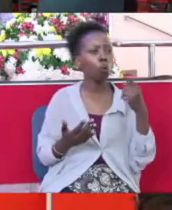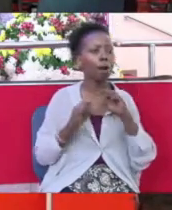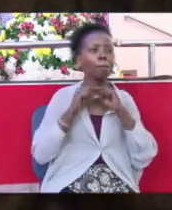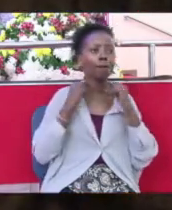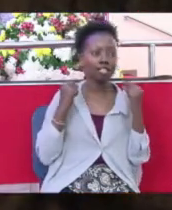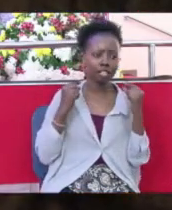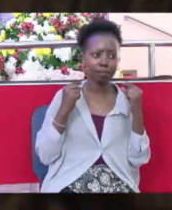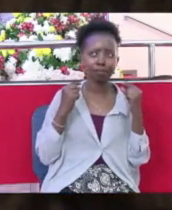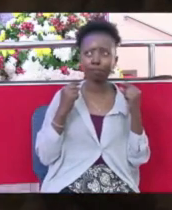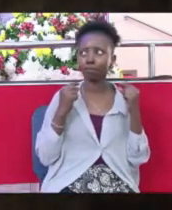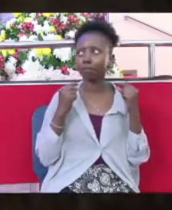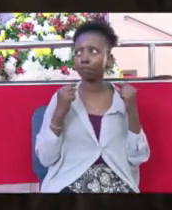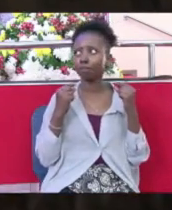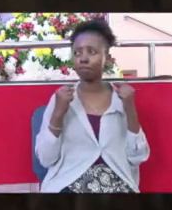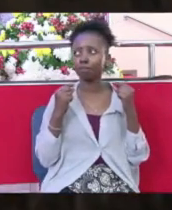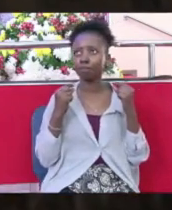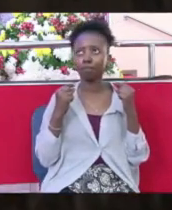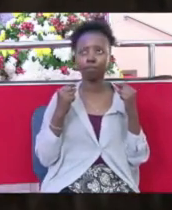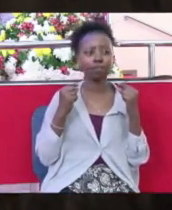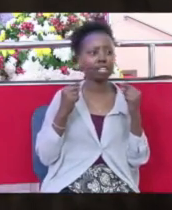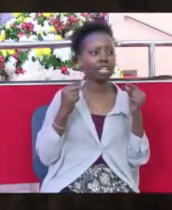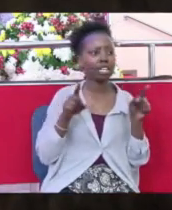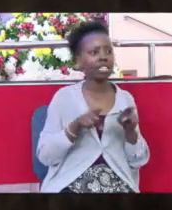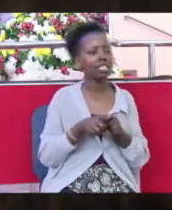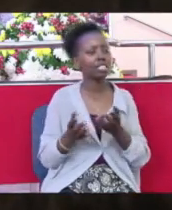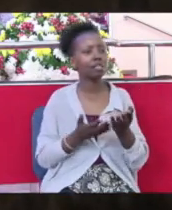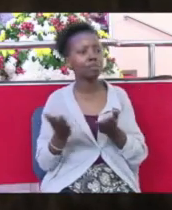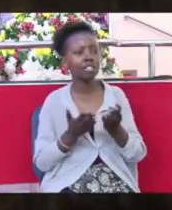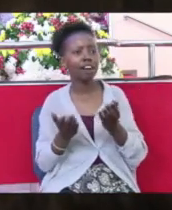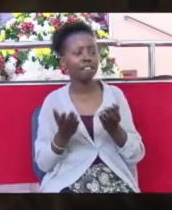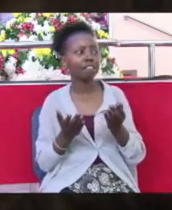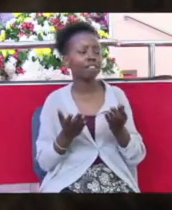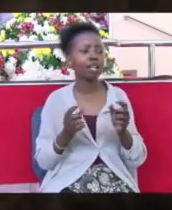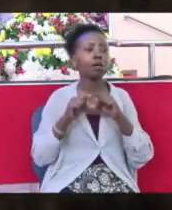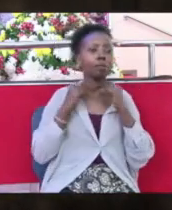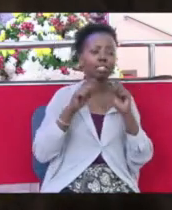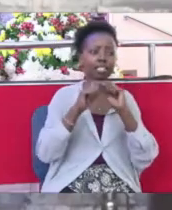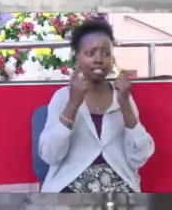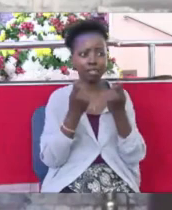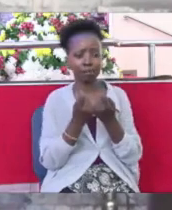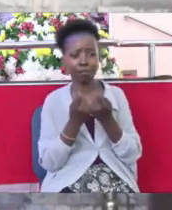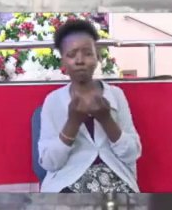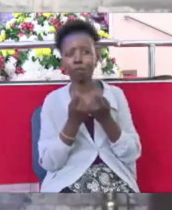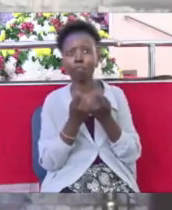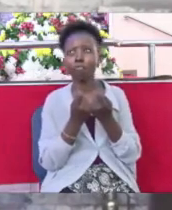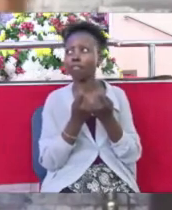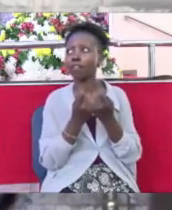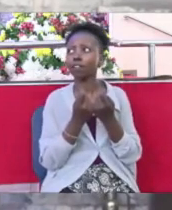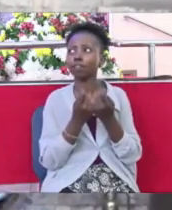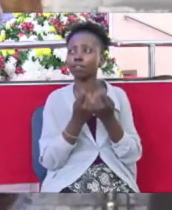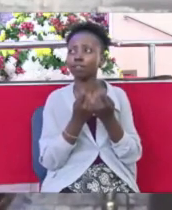One of our pastors, mmoja wapo wa mchungaji wetu, and we were serving with him in this ministry team. Tulikuwa tunafanya naye kazi hapa. He had taken